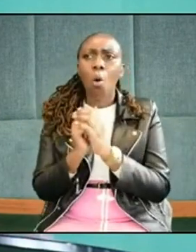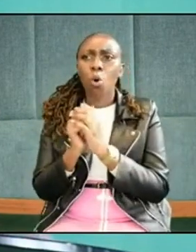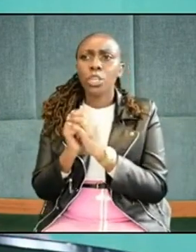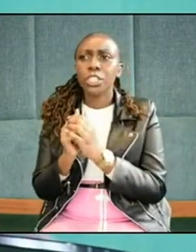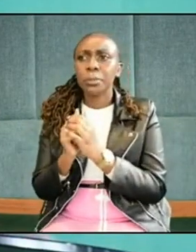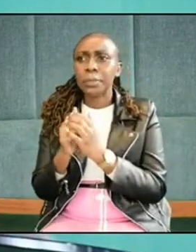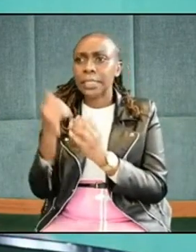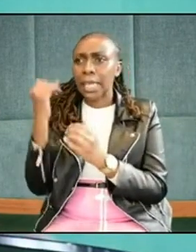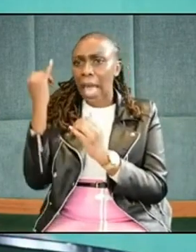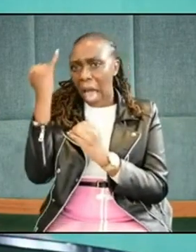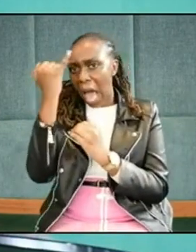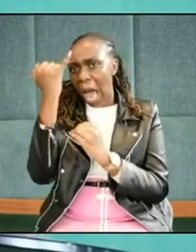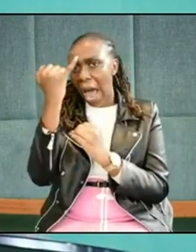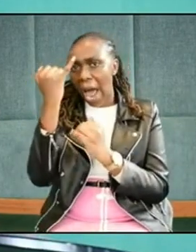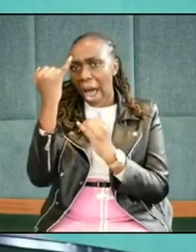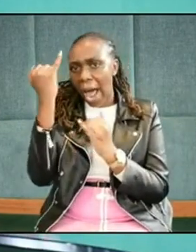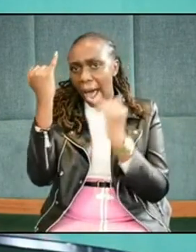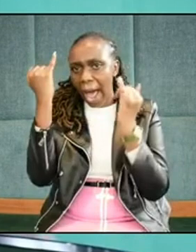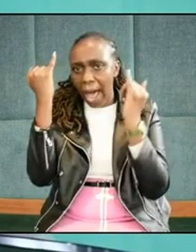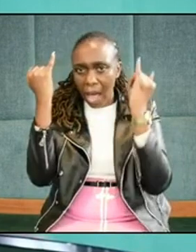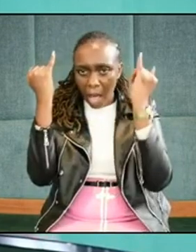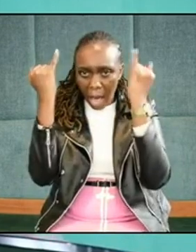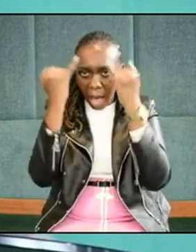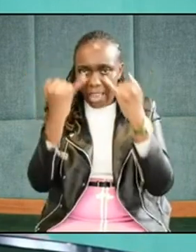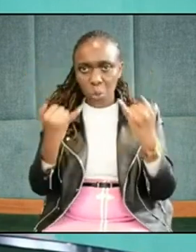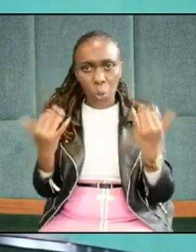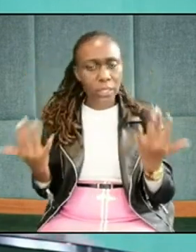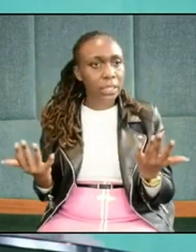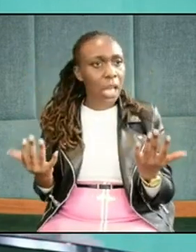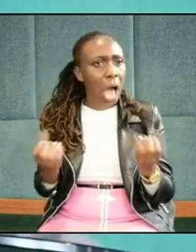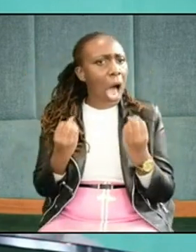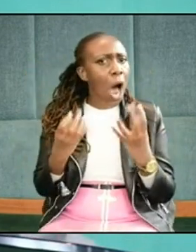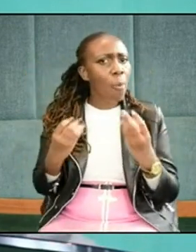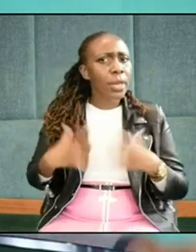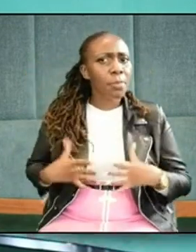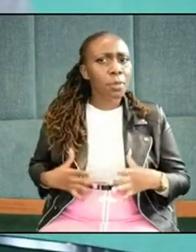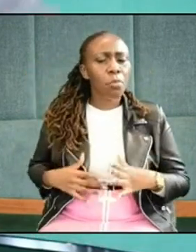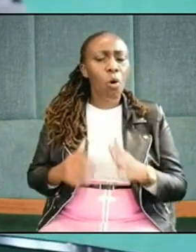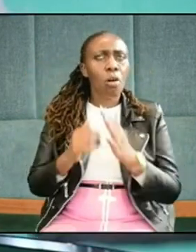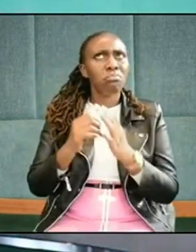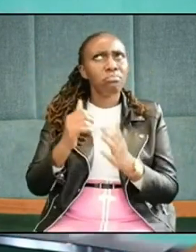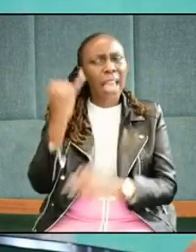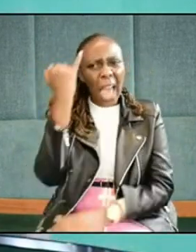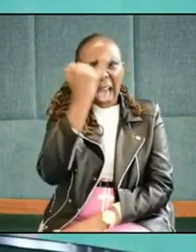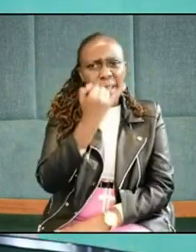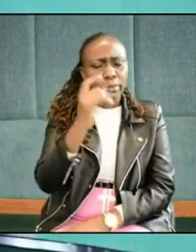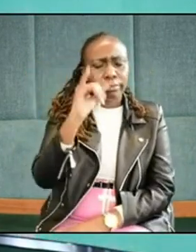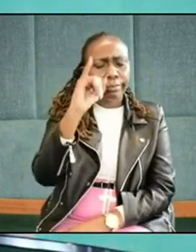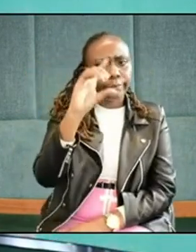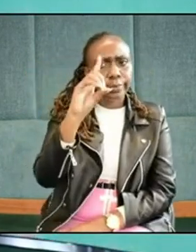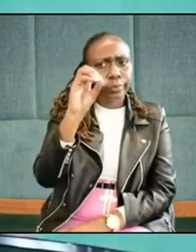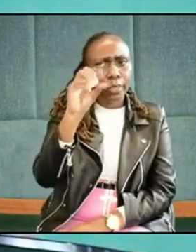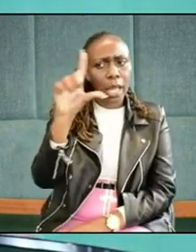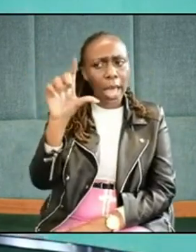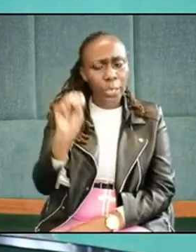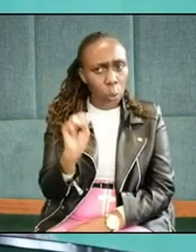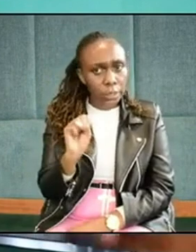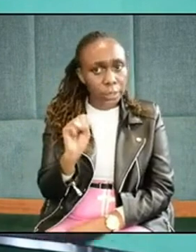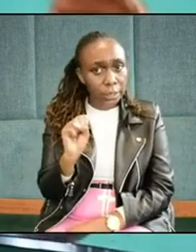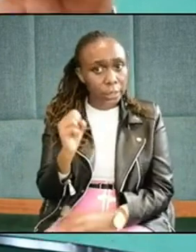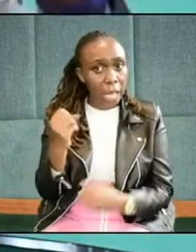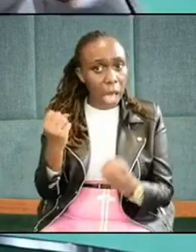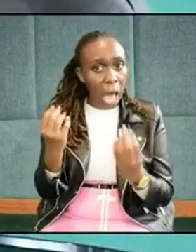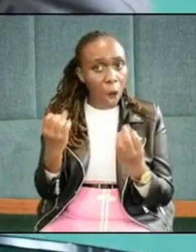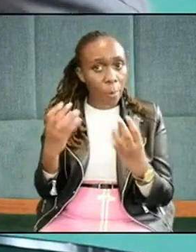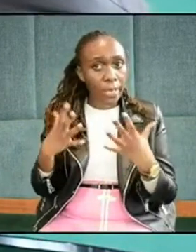today? How many people are worshiping prophets today? Or so-called prophets today?